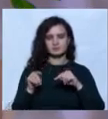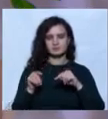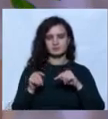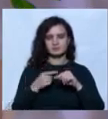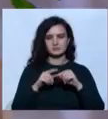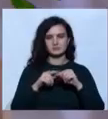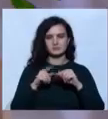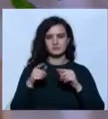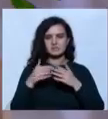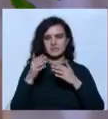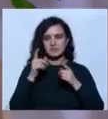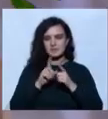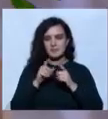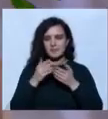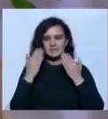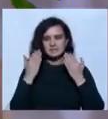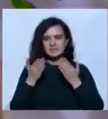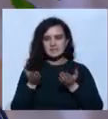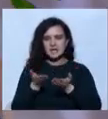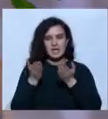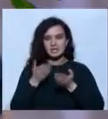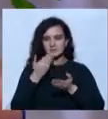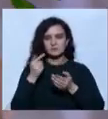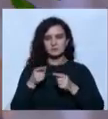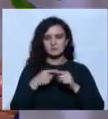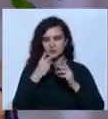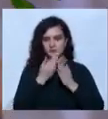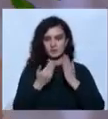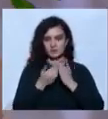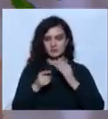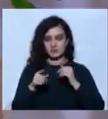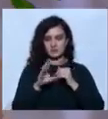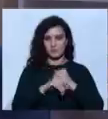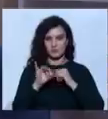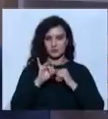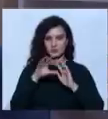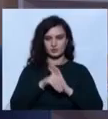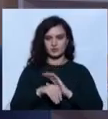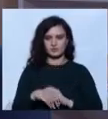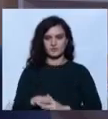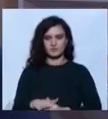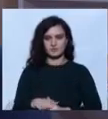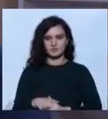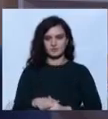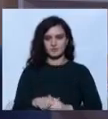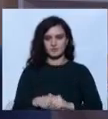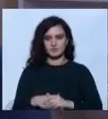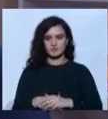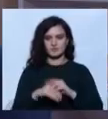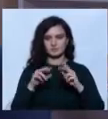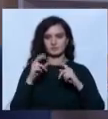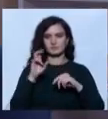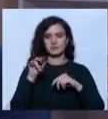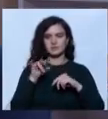of the courage and heroism that he consistently shows throughout the story. Now that brings us to